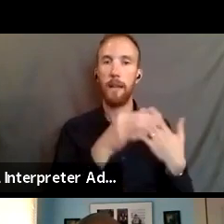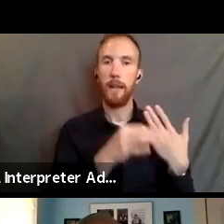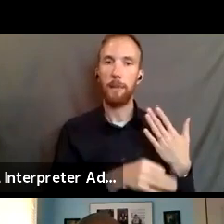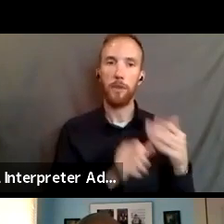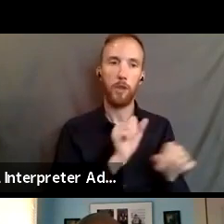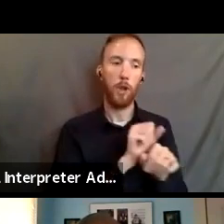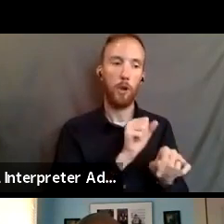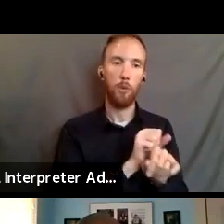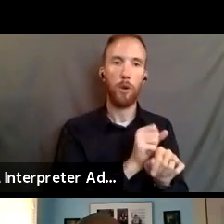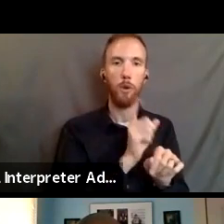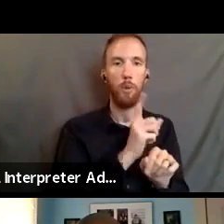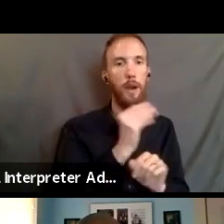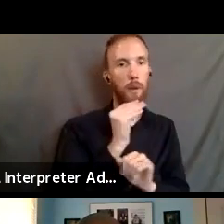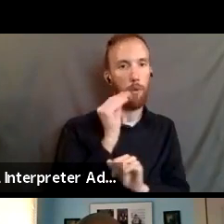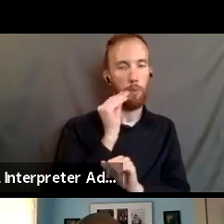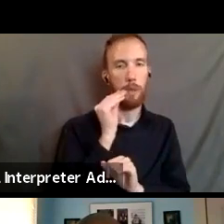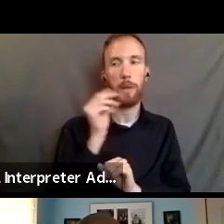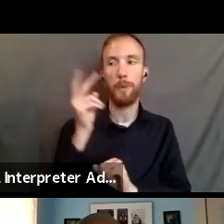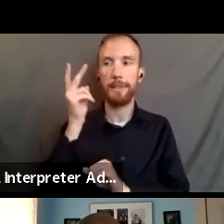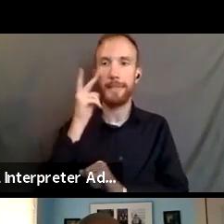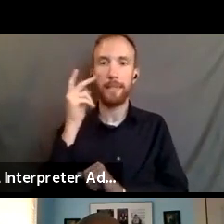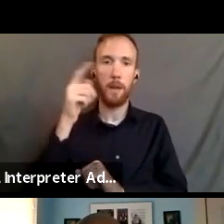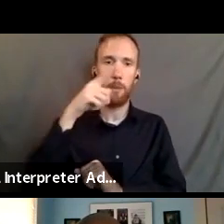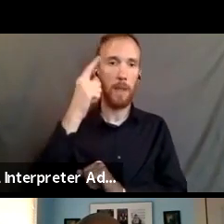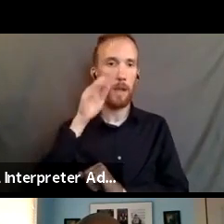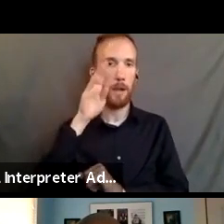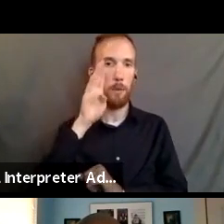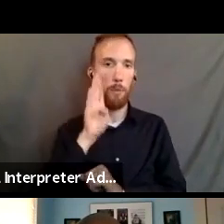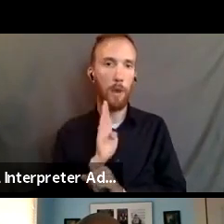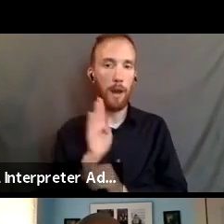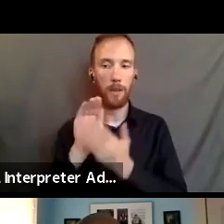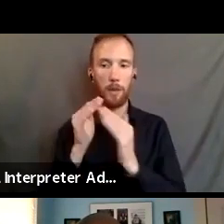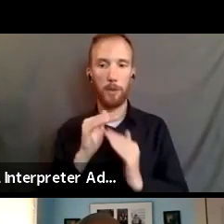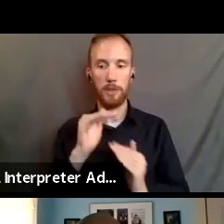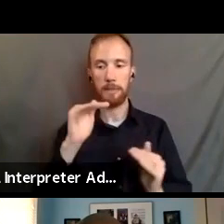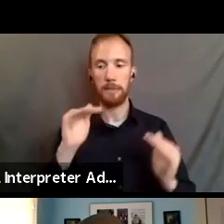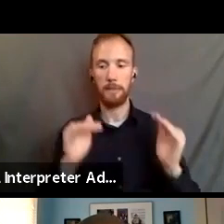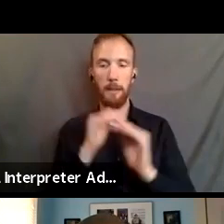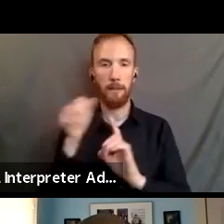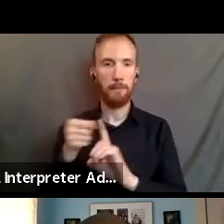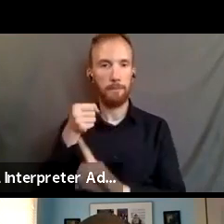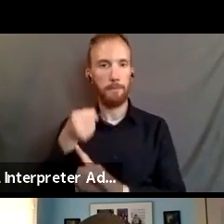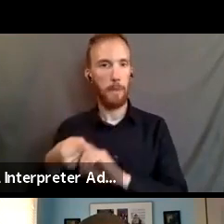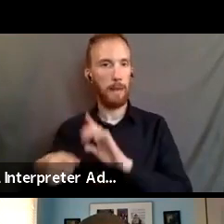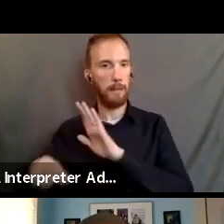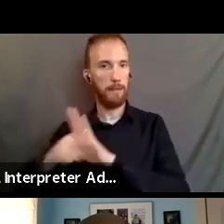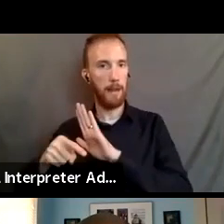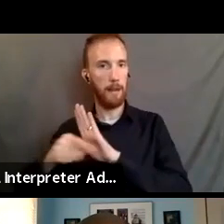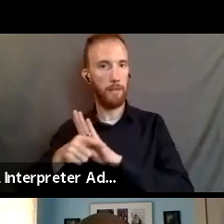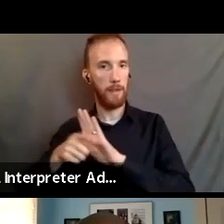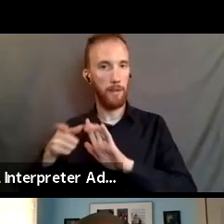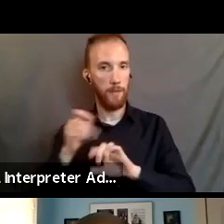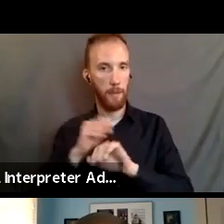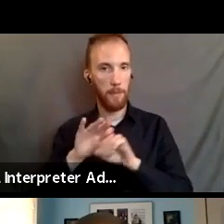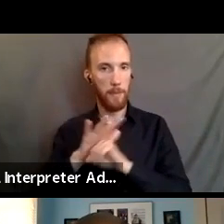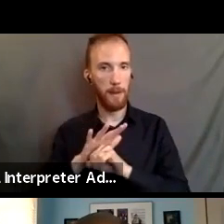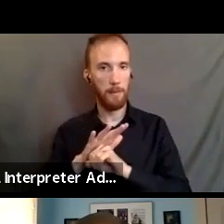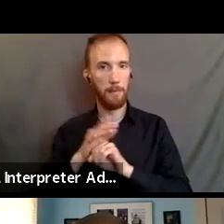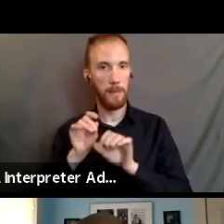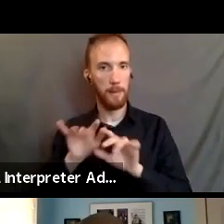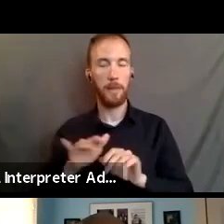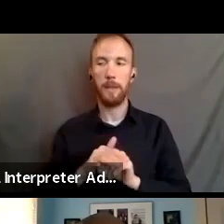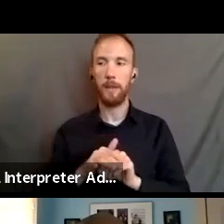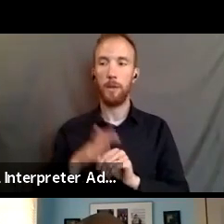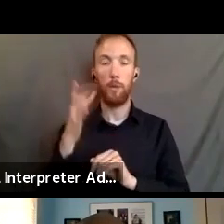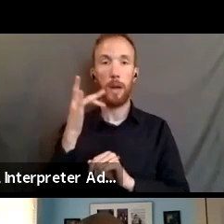brown communities have been disproportionately impacted by this pandemic and that is because in the united states sadly working from home